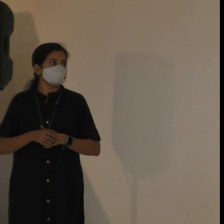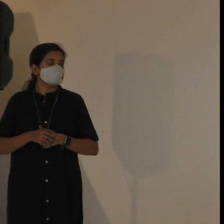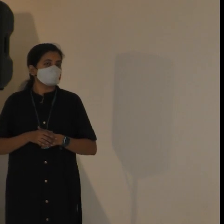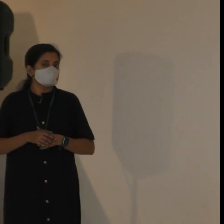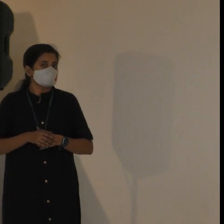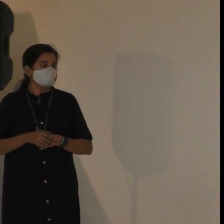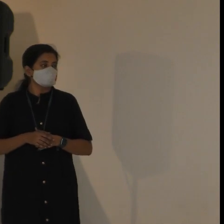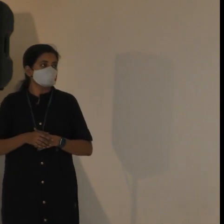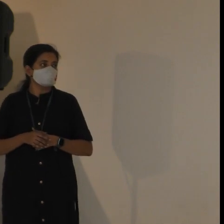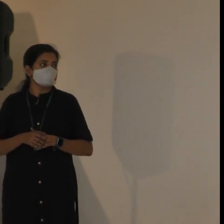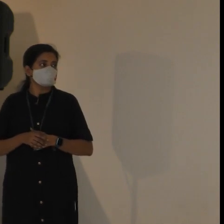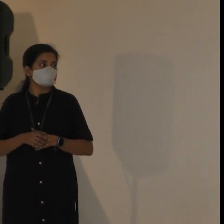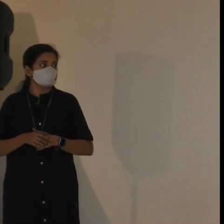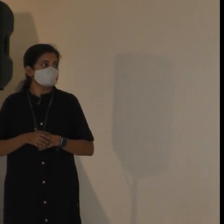why.